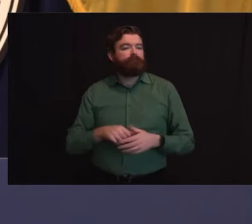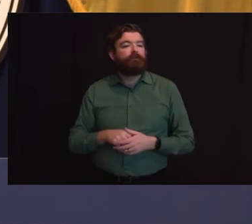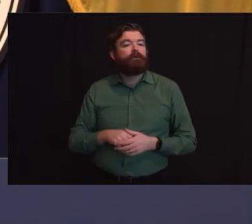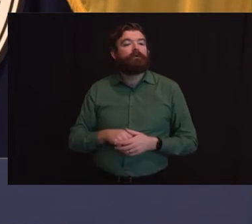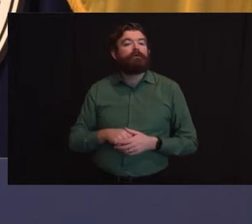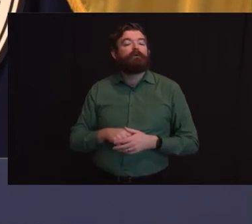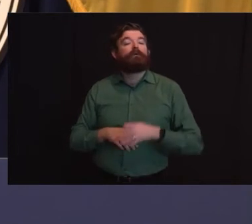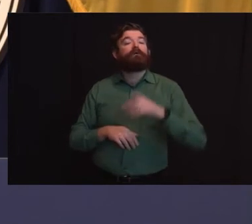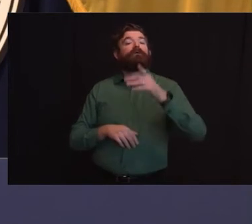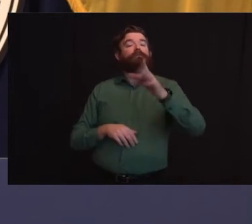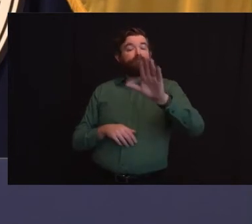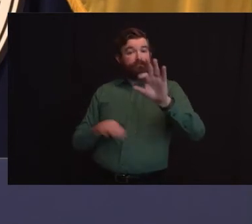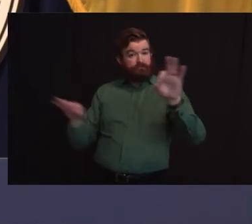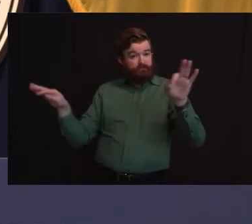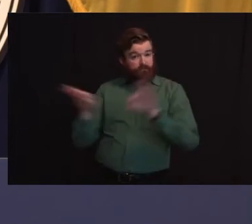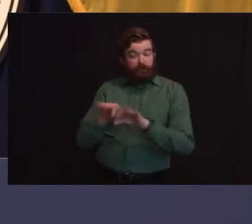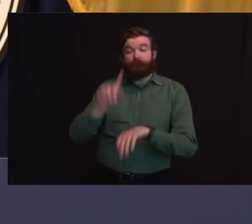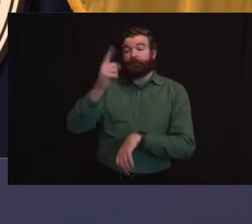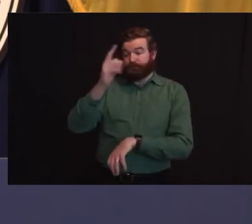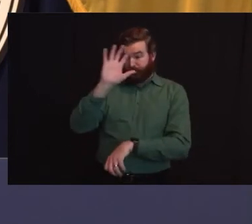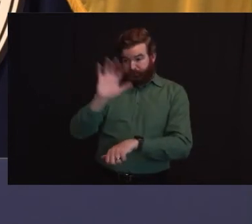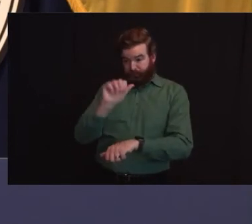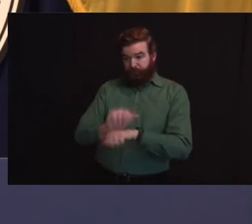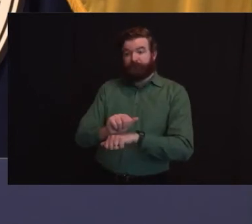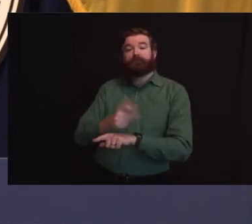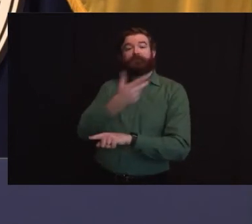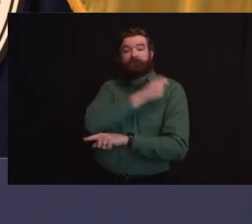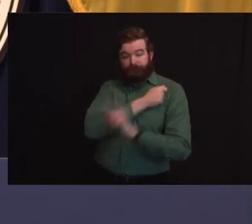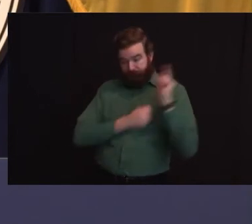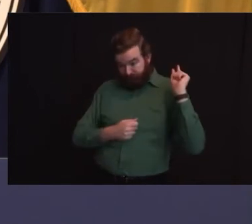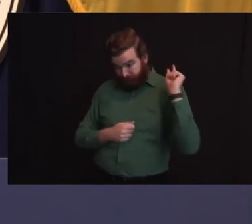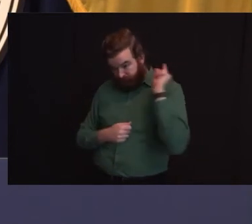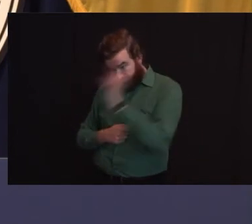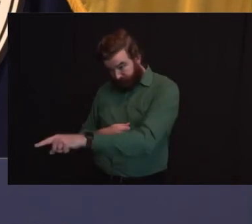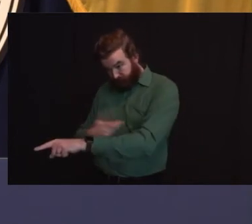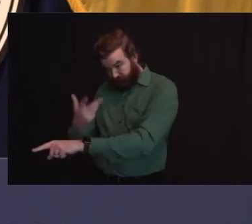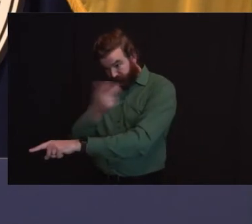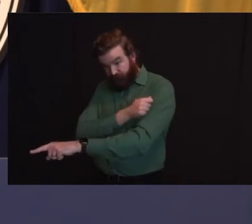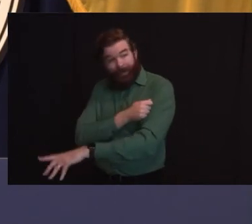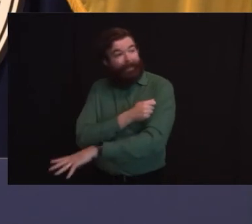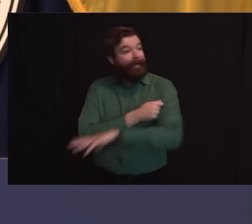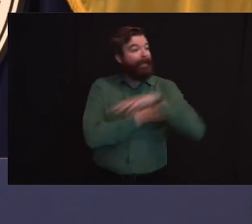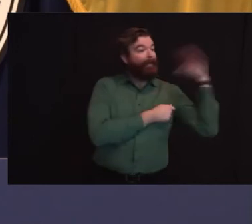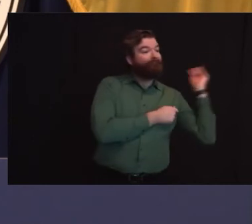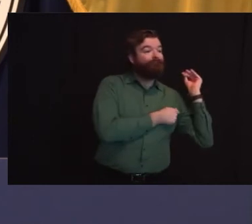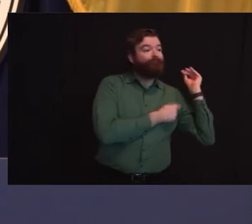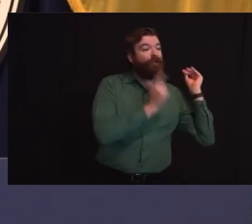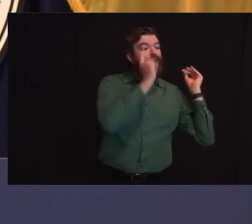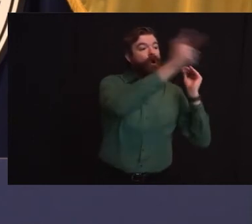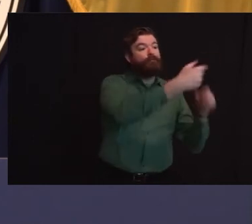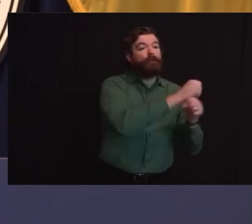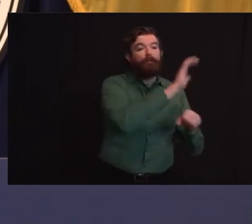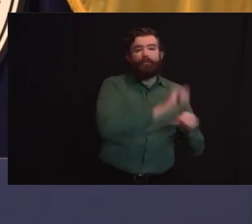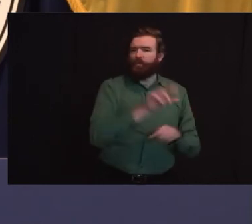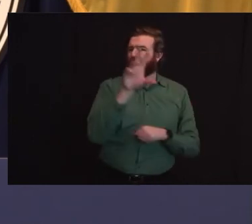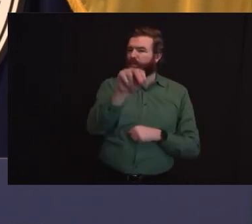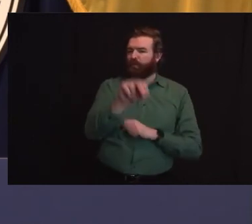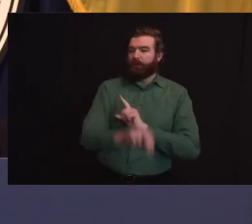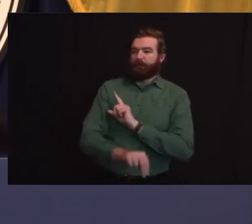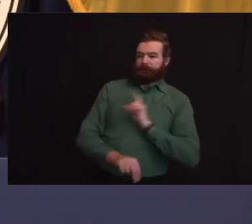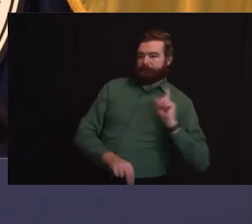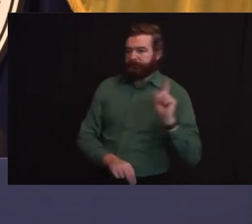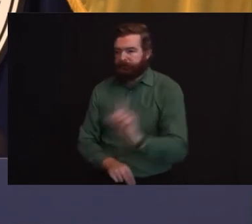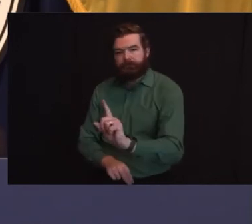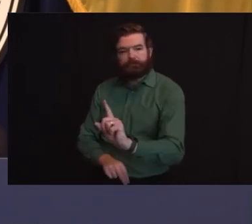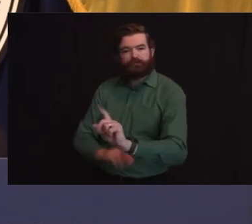an appointment for your second. So I know that to be the case. My guess is that they won't do the second at the call center because they want to